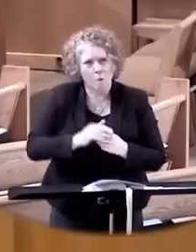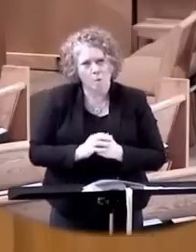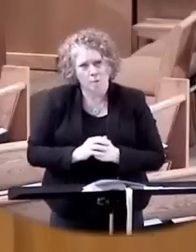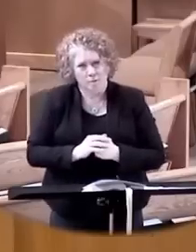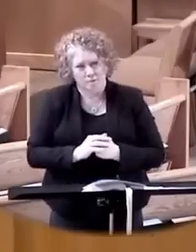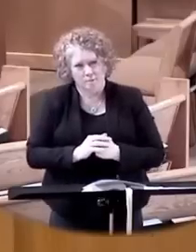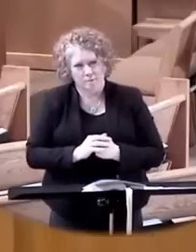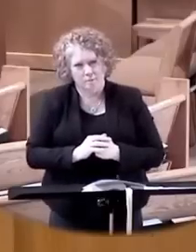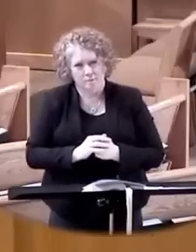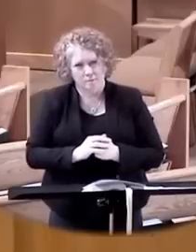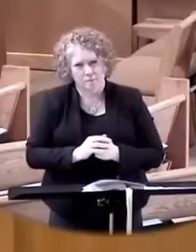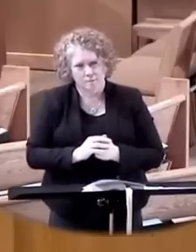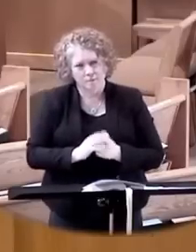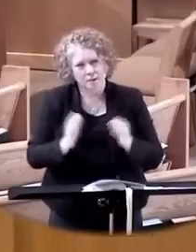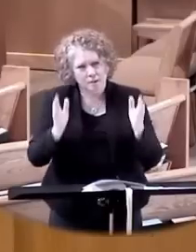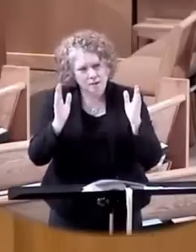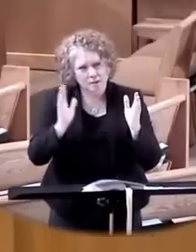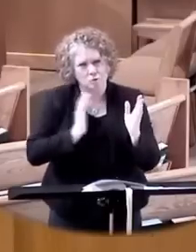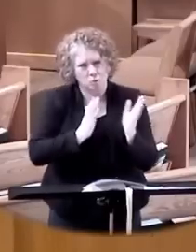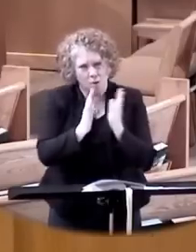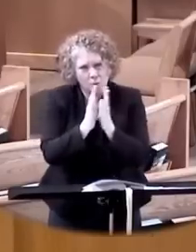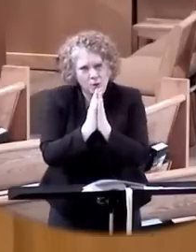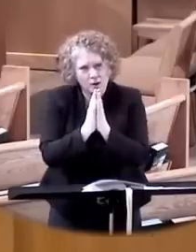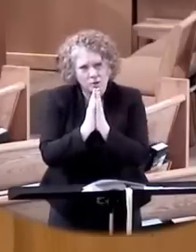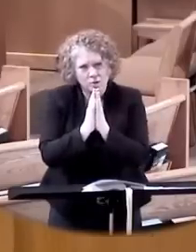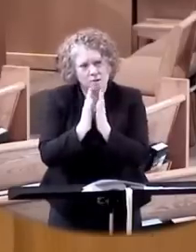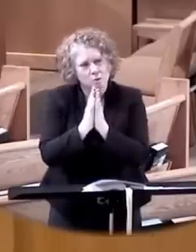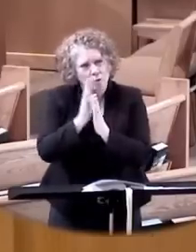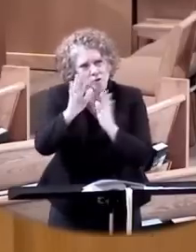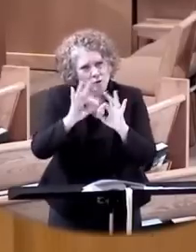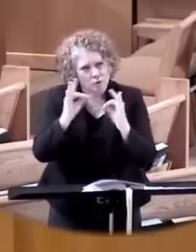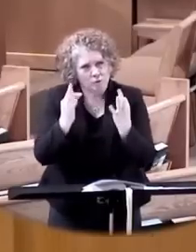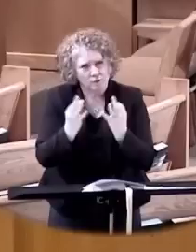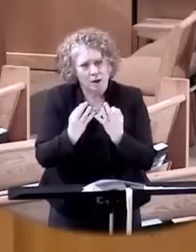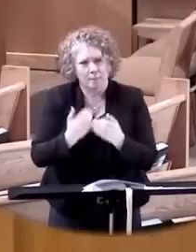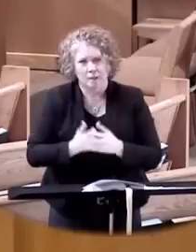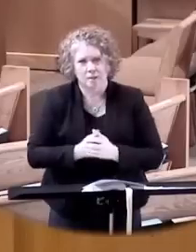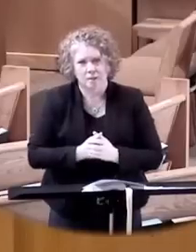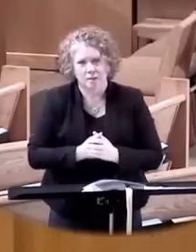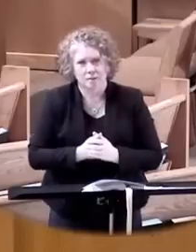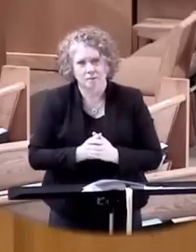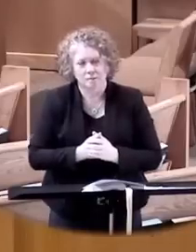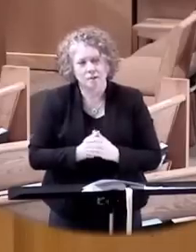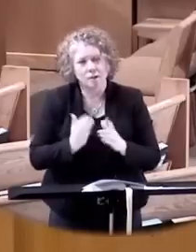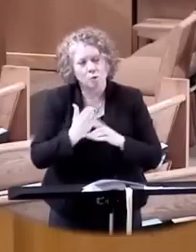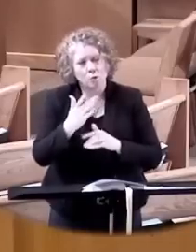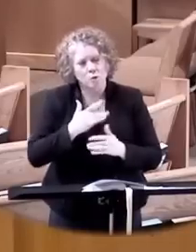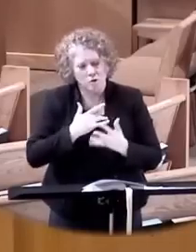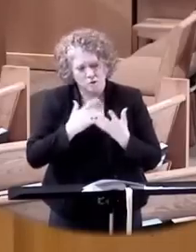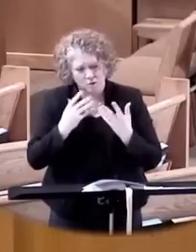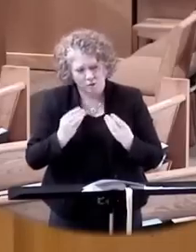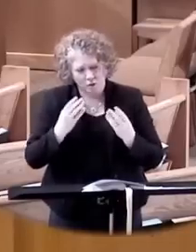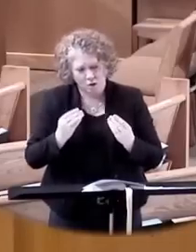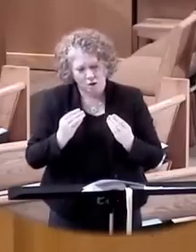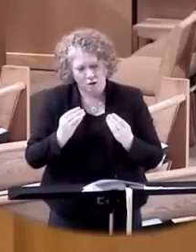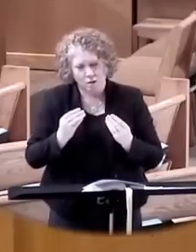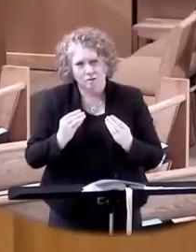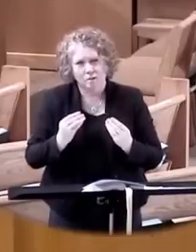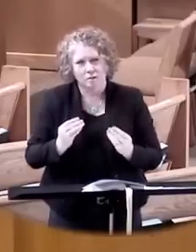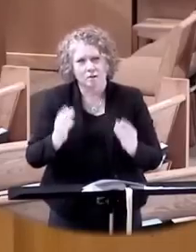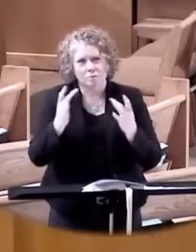Listen graciously to the prayers of this family whom you have summoned before you. In your compassion, O merciful